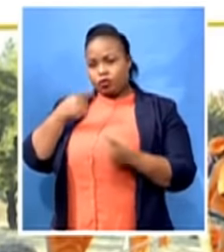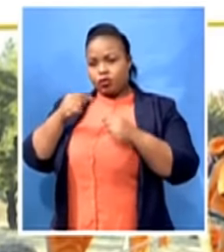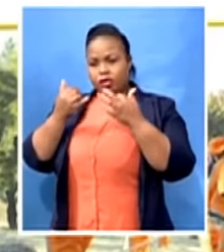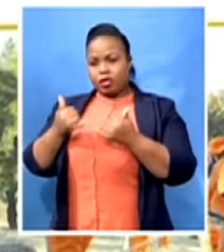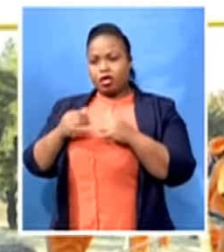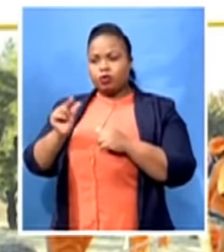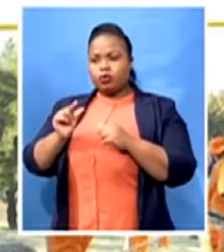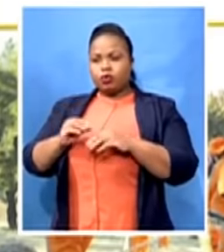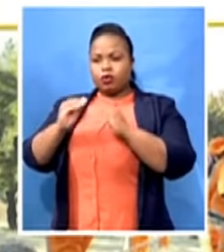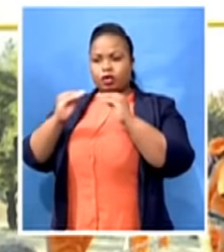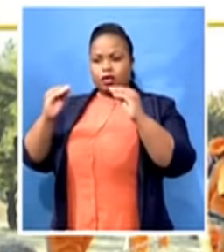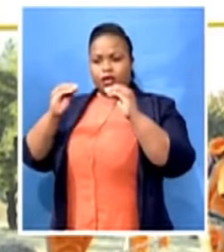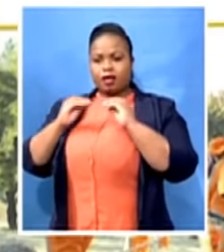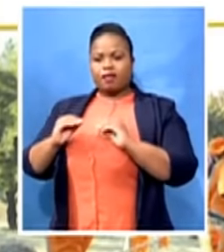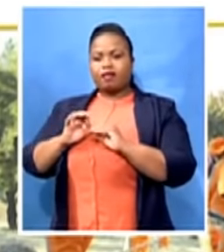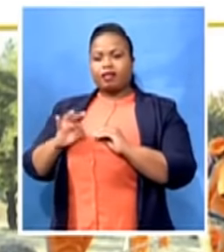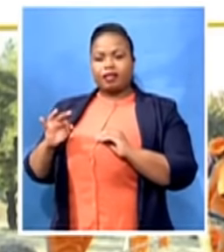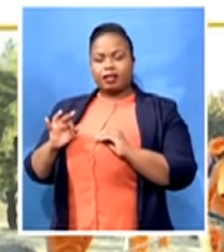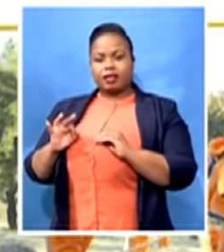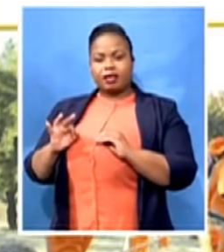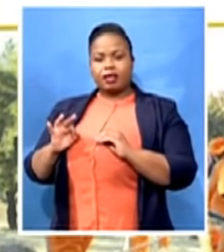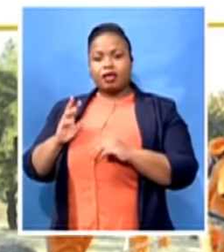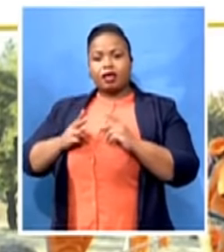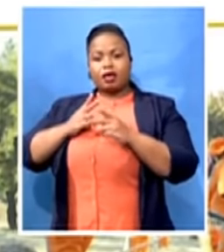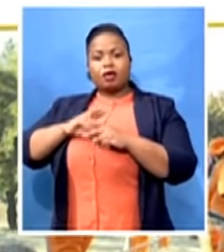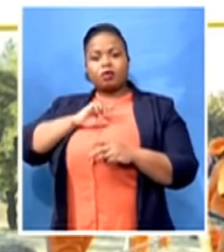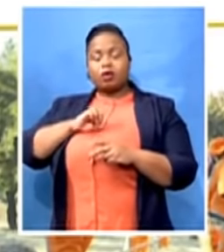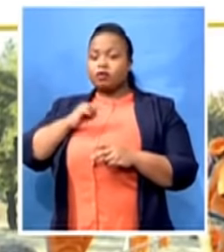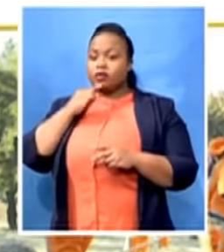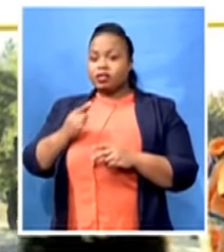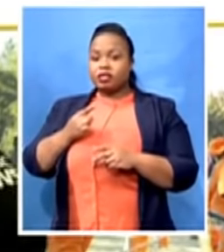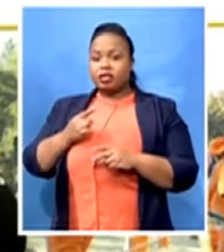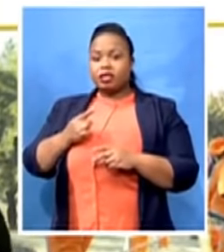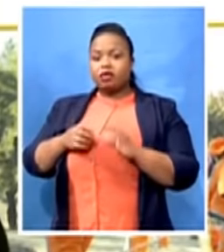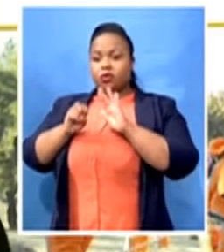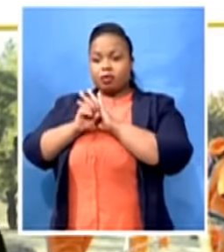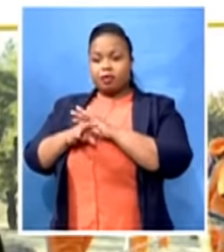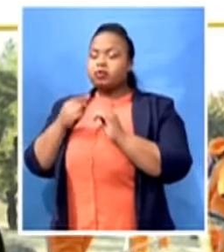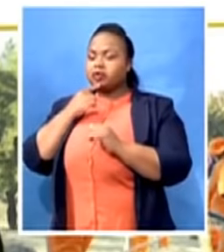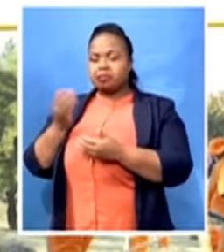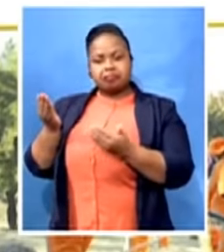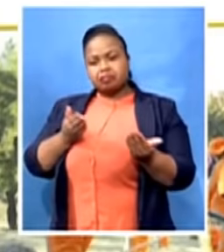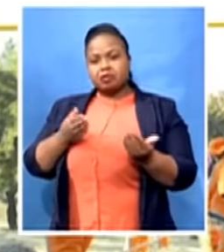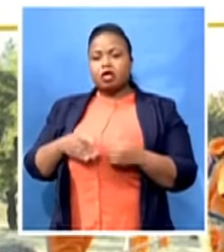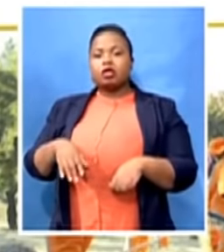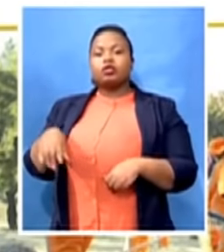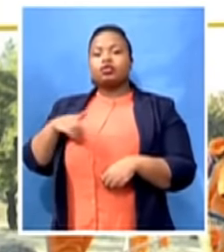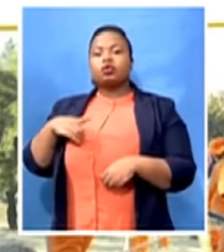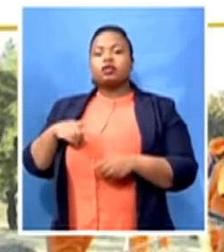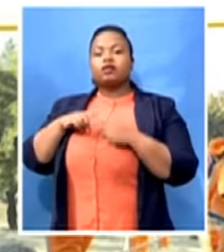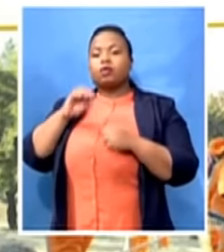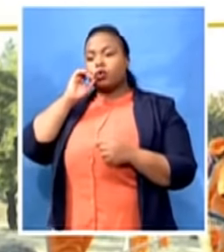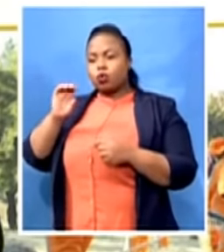also mentioned during the media briefing that we have welcomed doctors from Cuba. We have welcomed doctors from